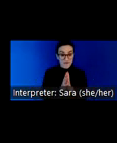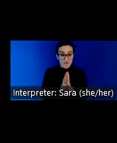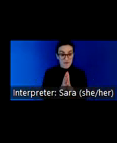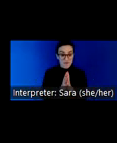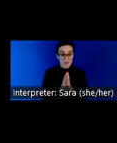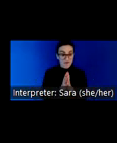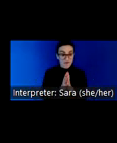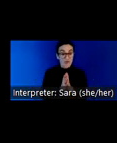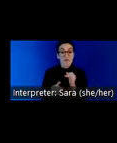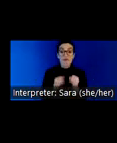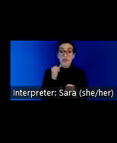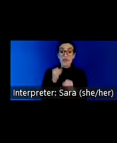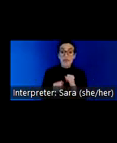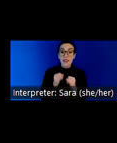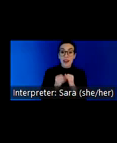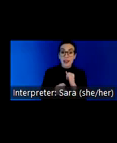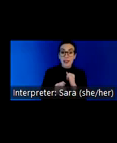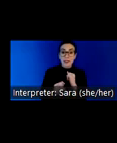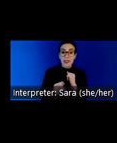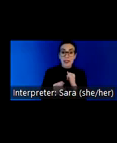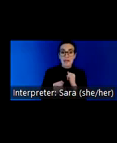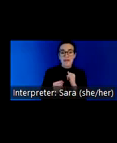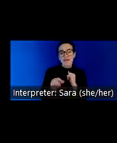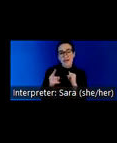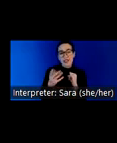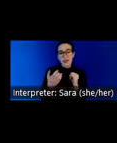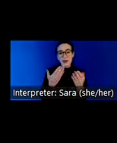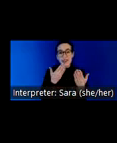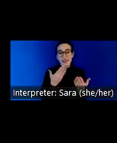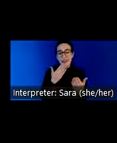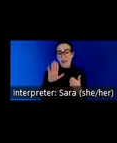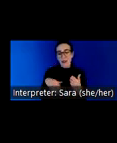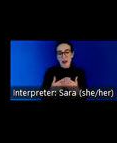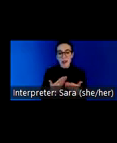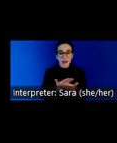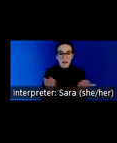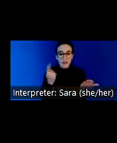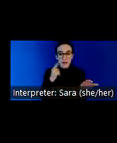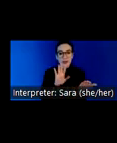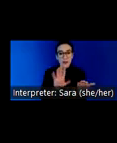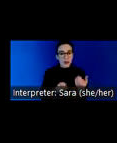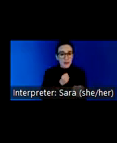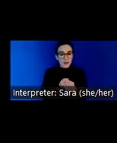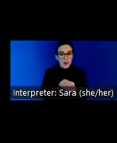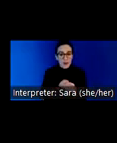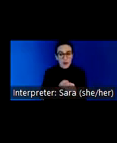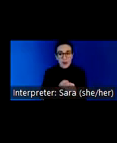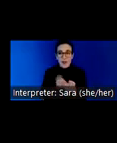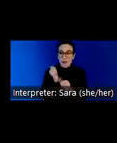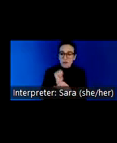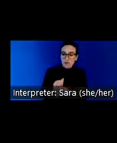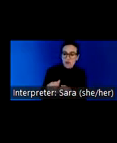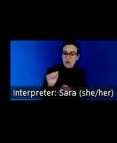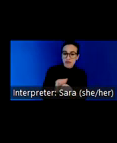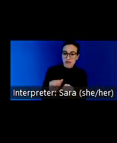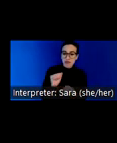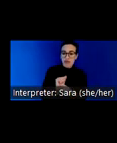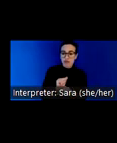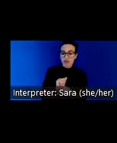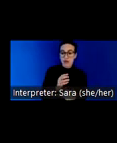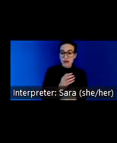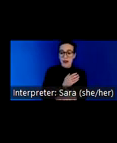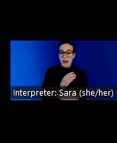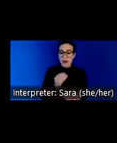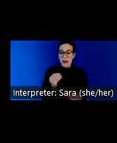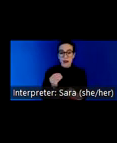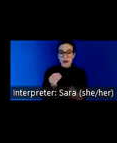Finally, you know, I just want to thank all of you for your support and work, and for opening